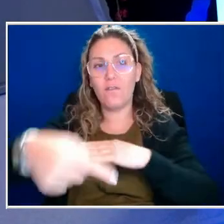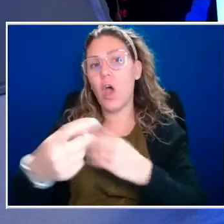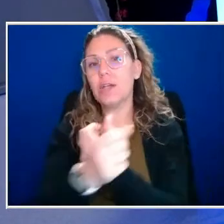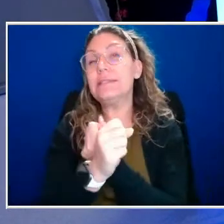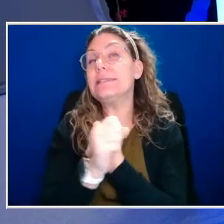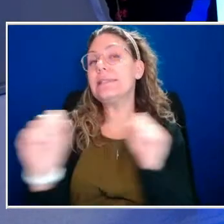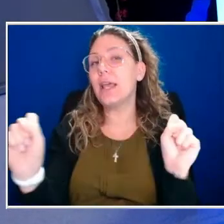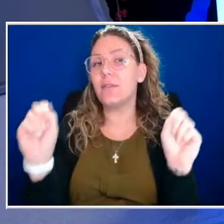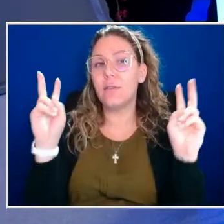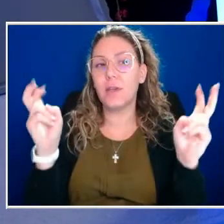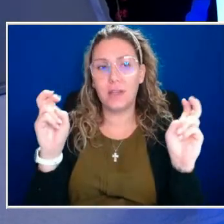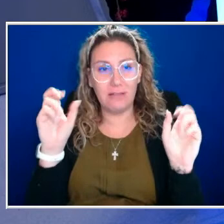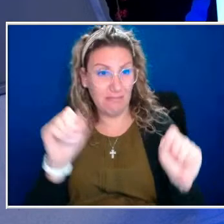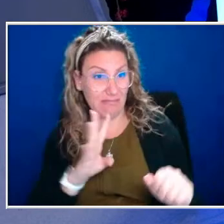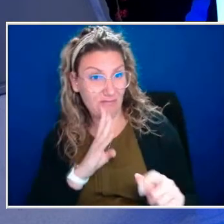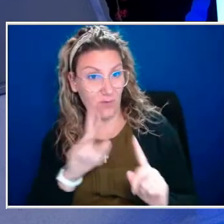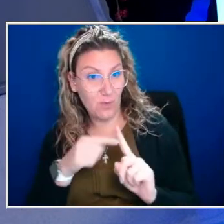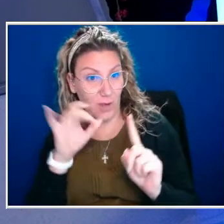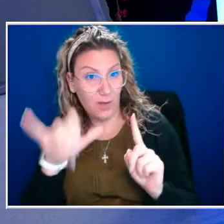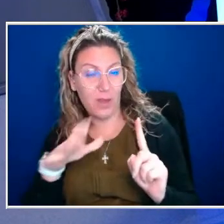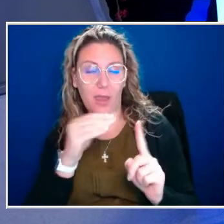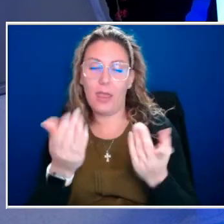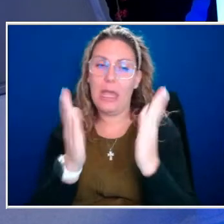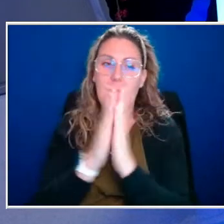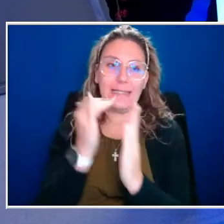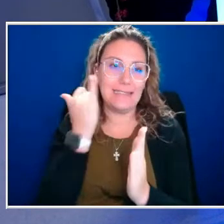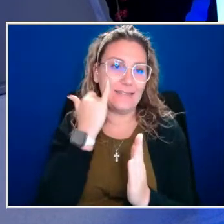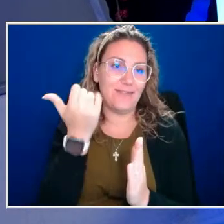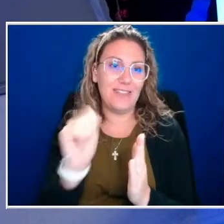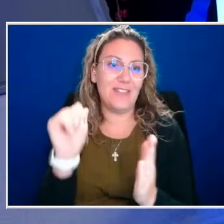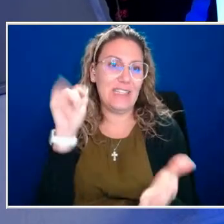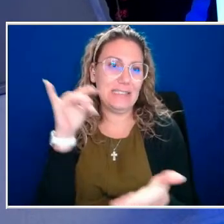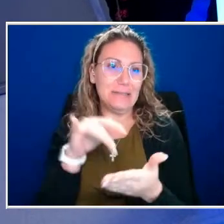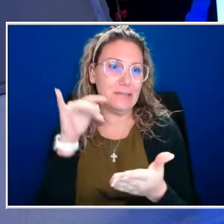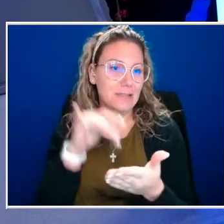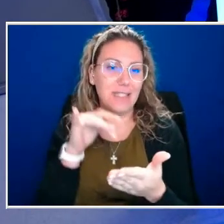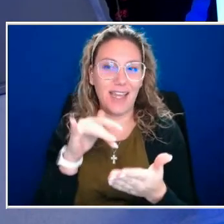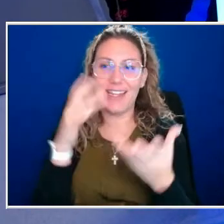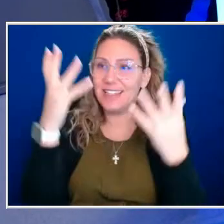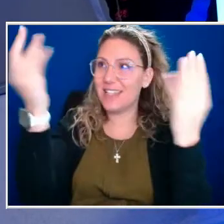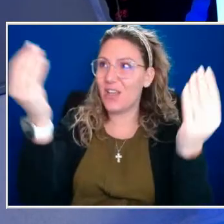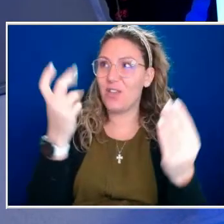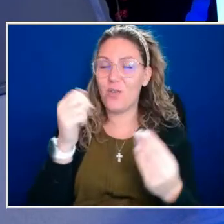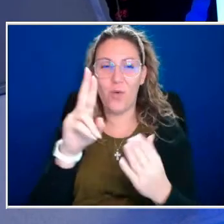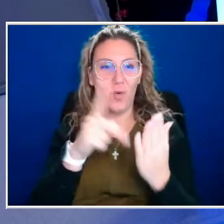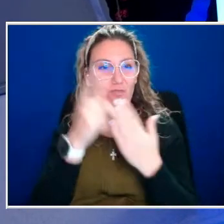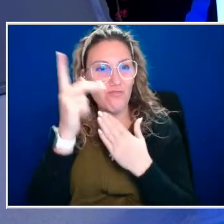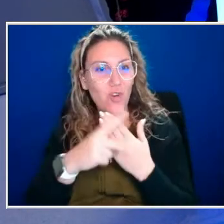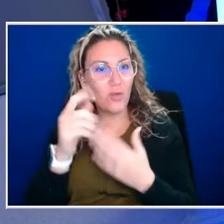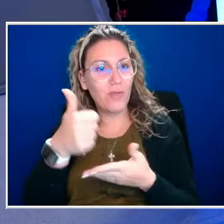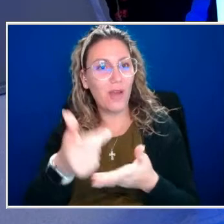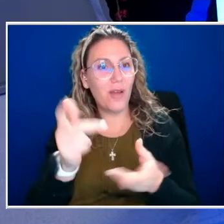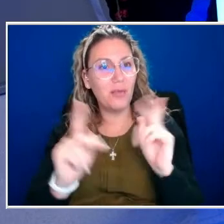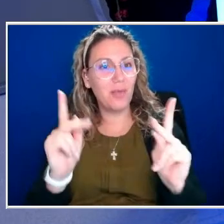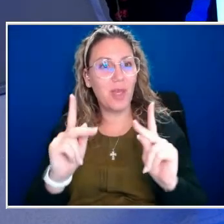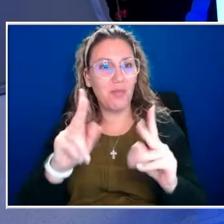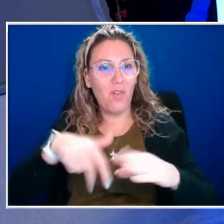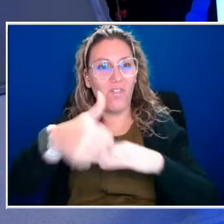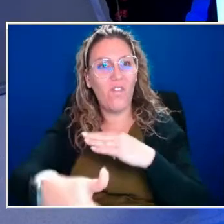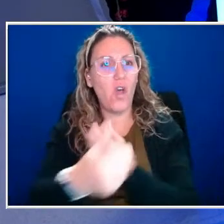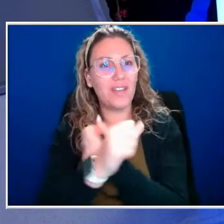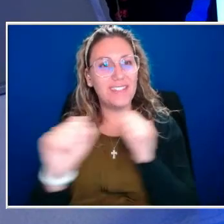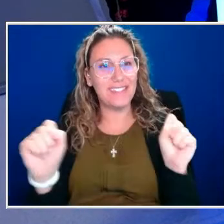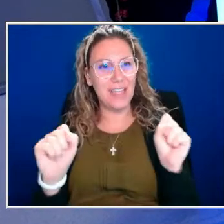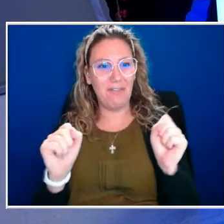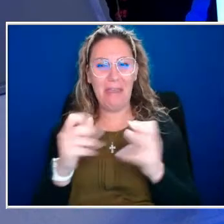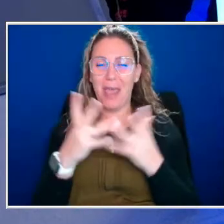that. And also she's asking if there's any studies that are out there or any programs that help people fall safely. I mean, how many times do I tell my kids, like,